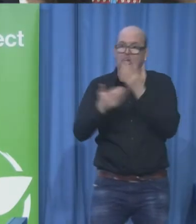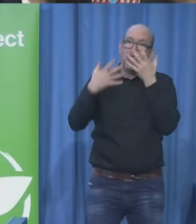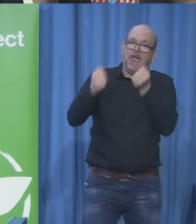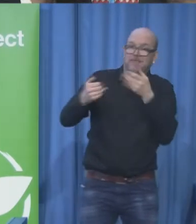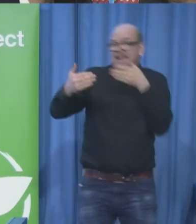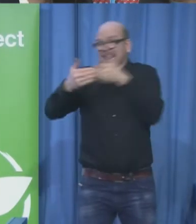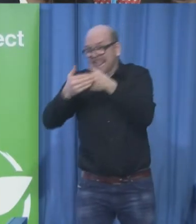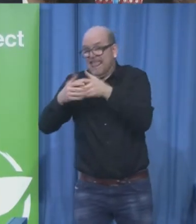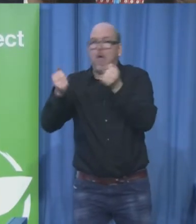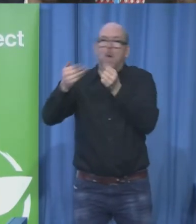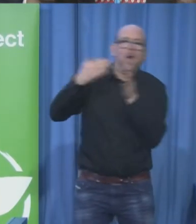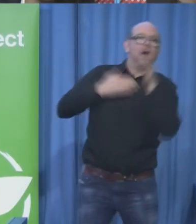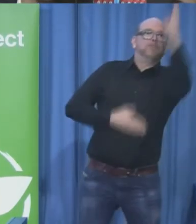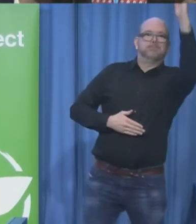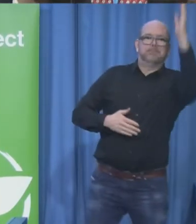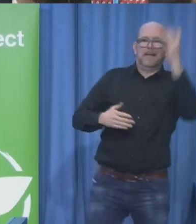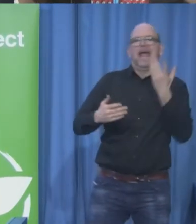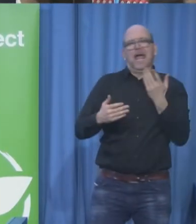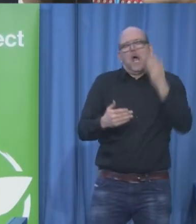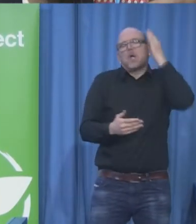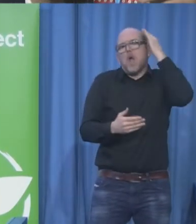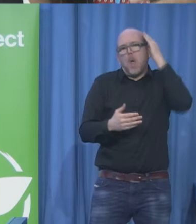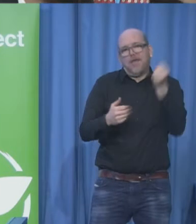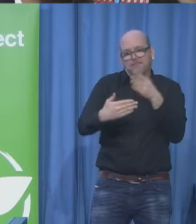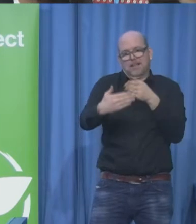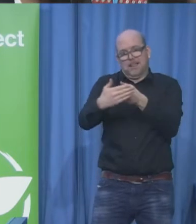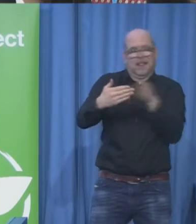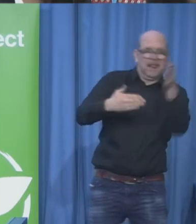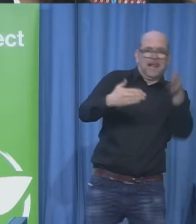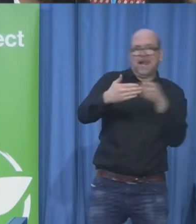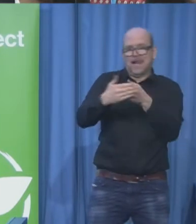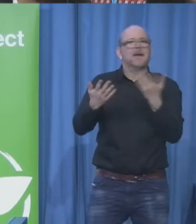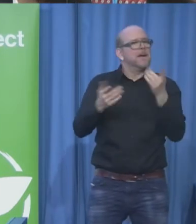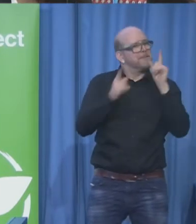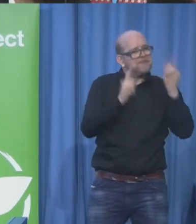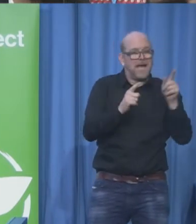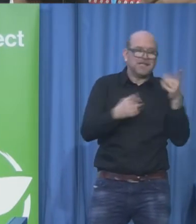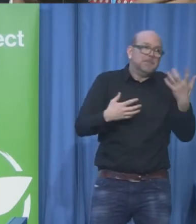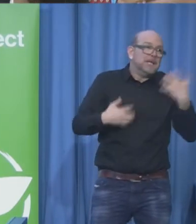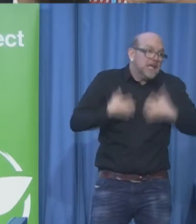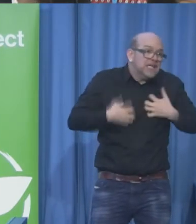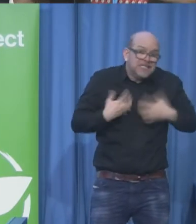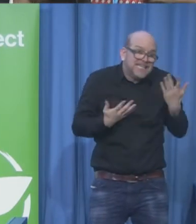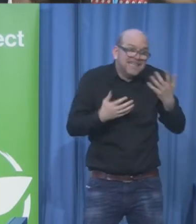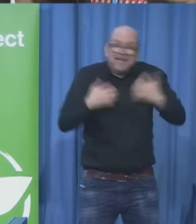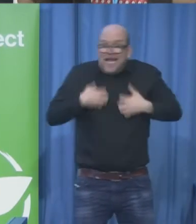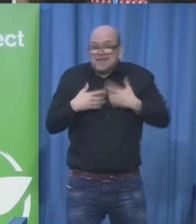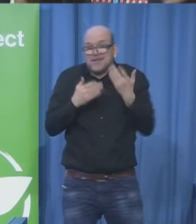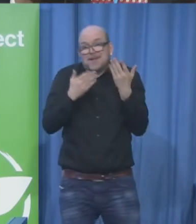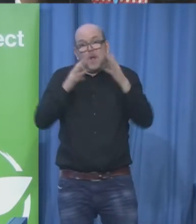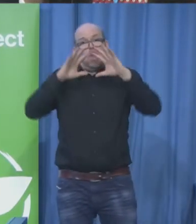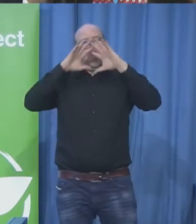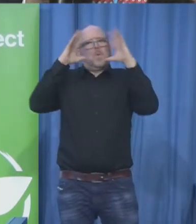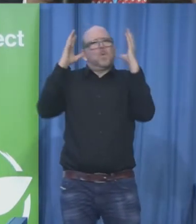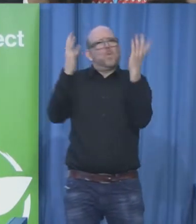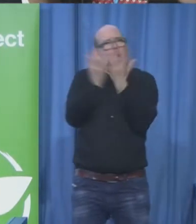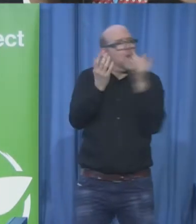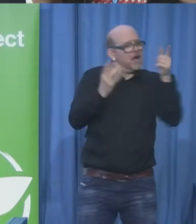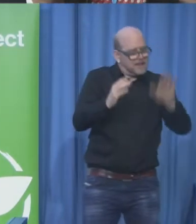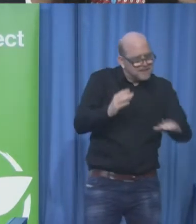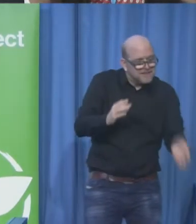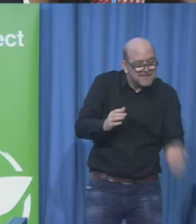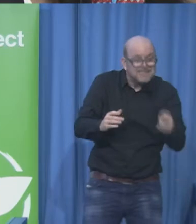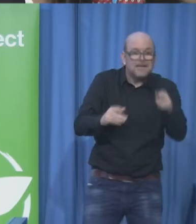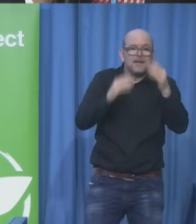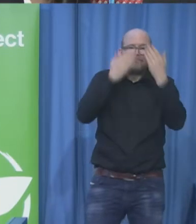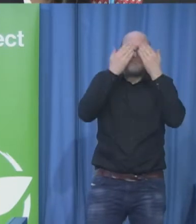risk, accept the danger. You ultimately get to experience the world the way that it was created and the way that life